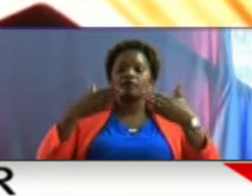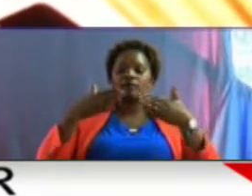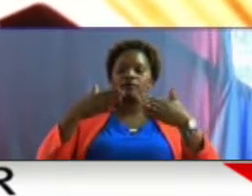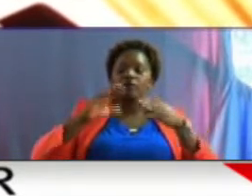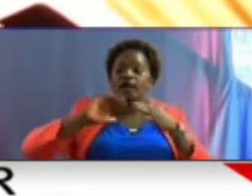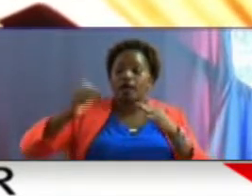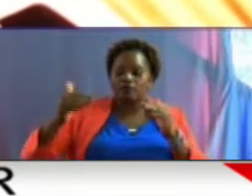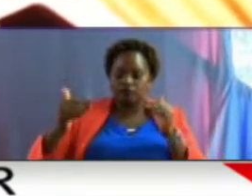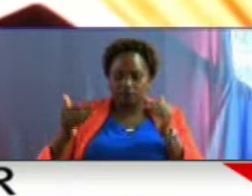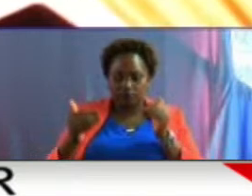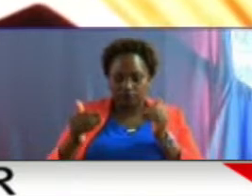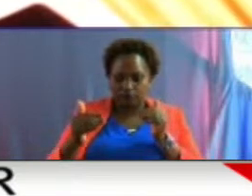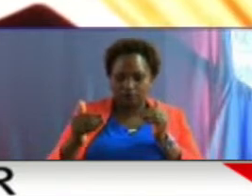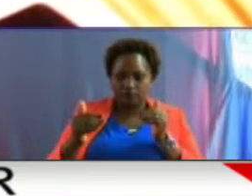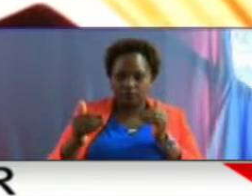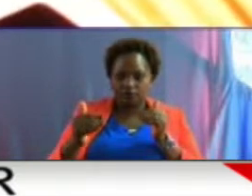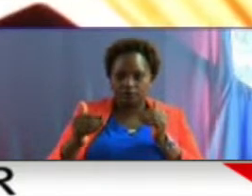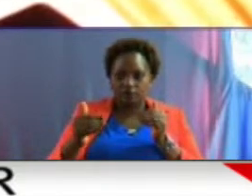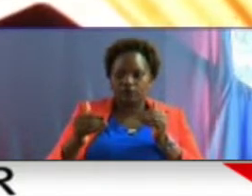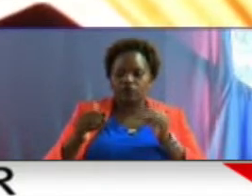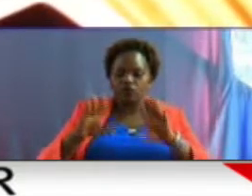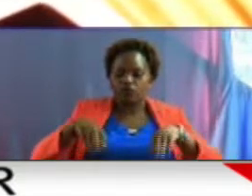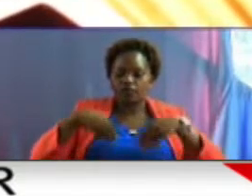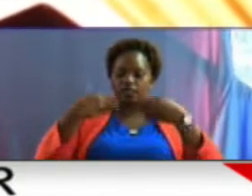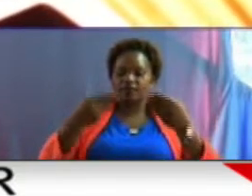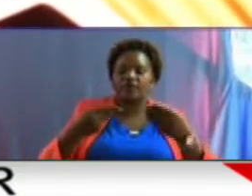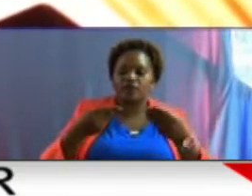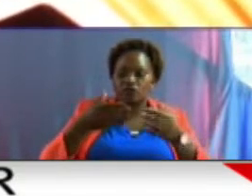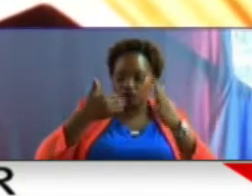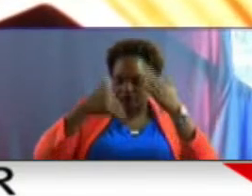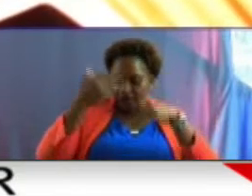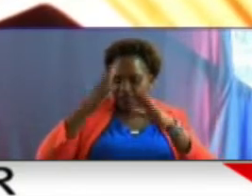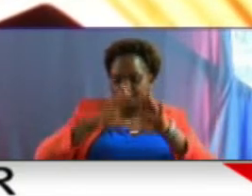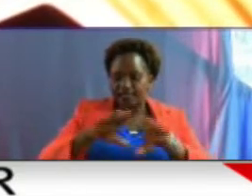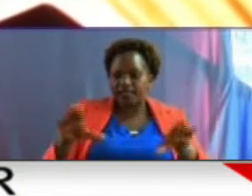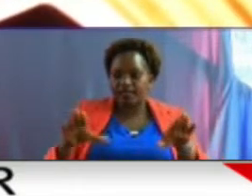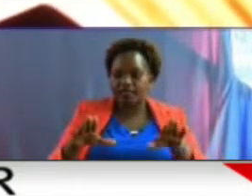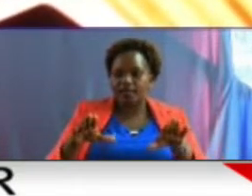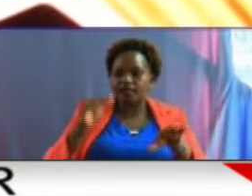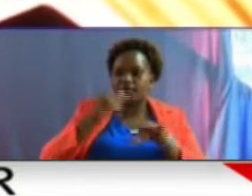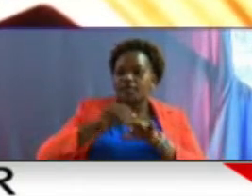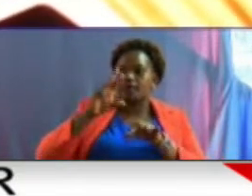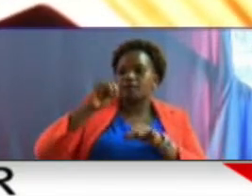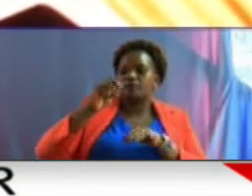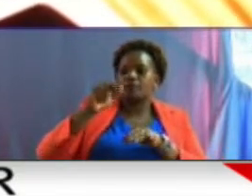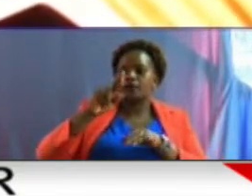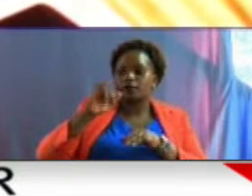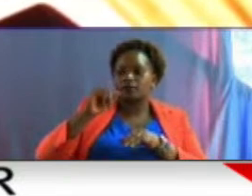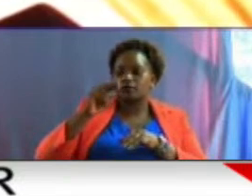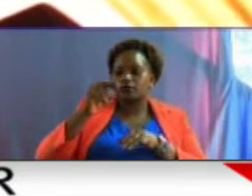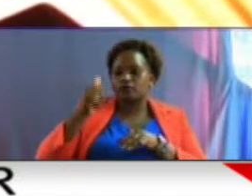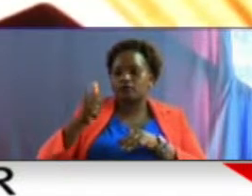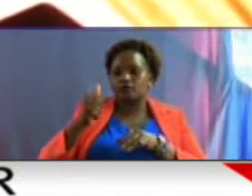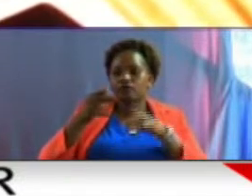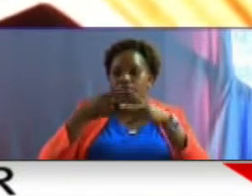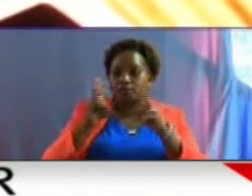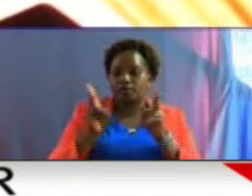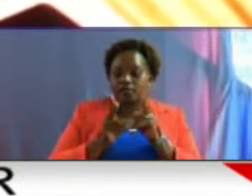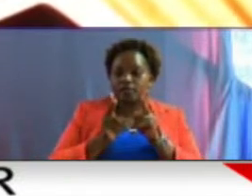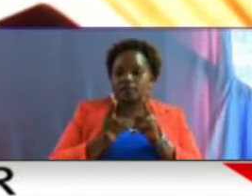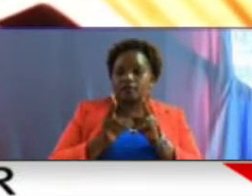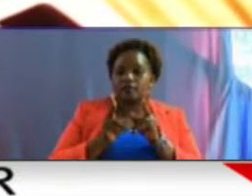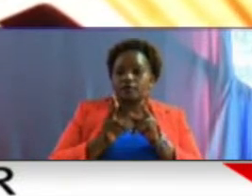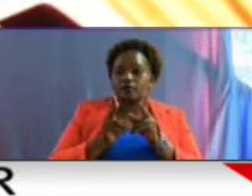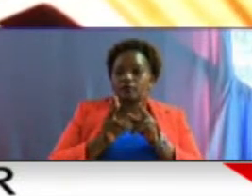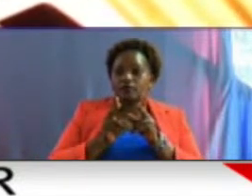county for allocating the university land in Narira, where we are going to establish